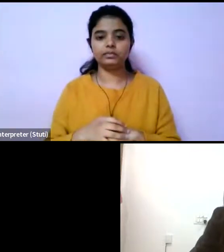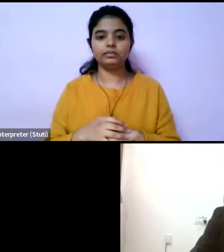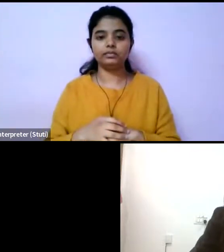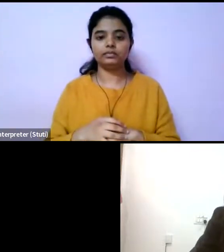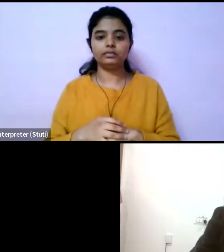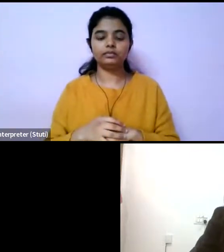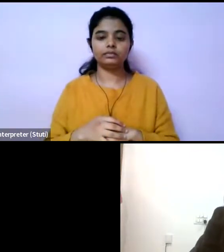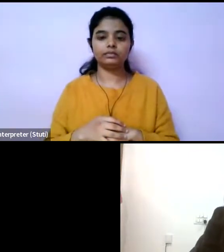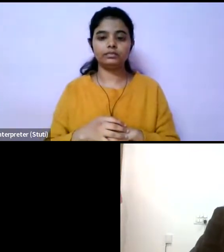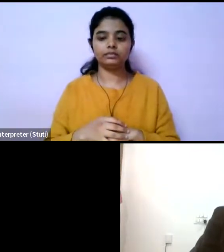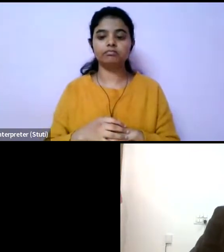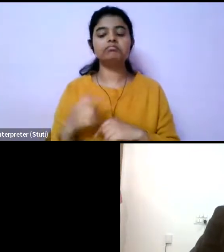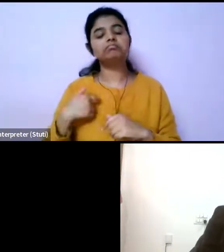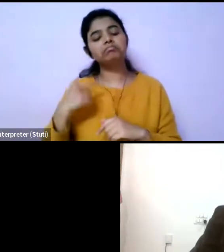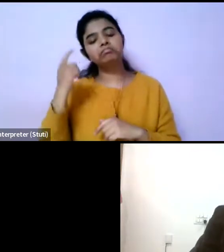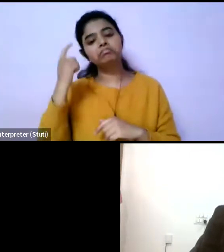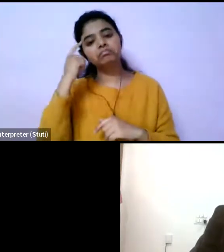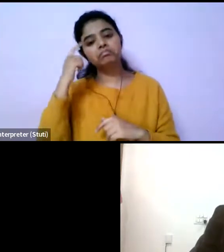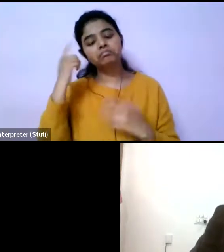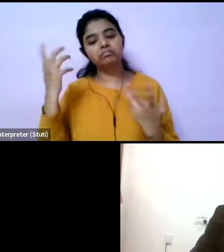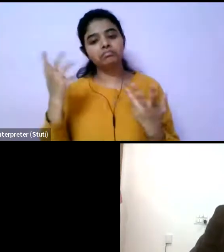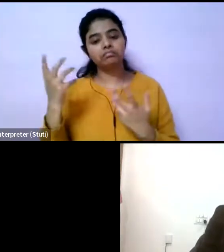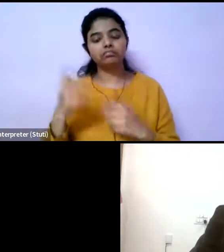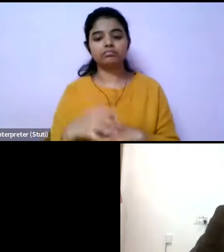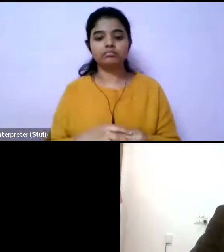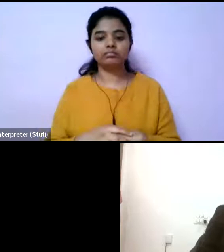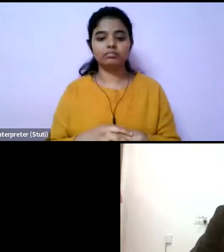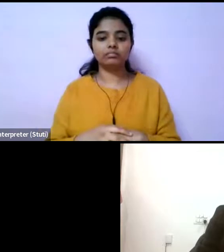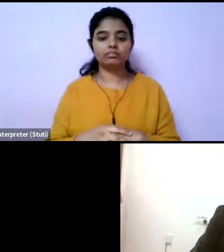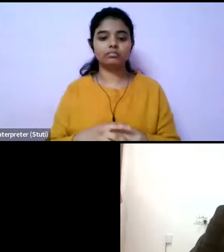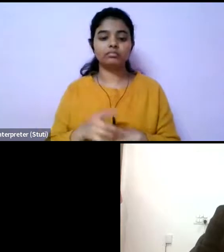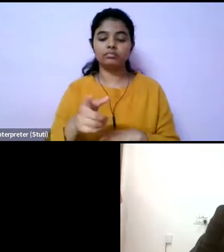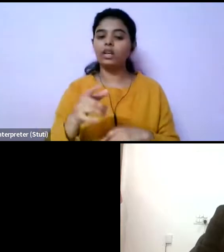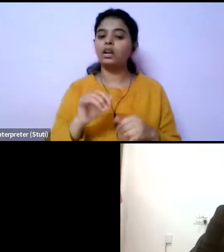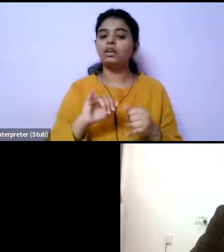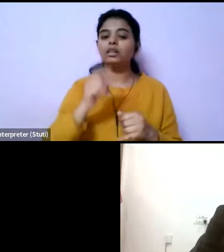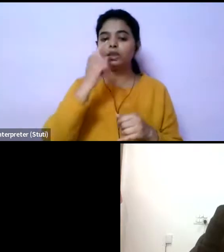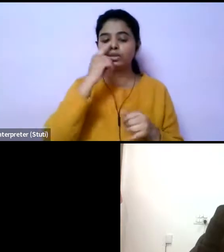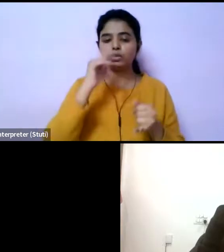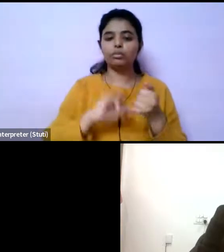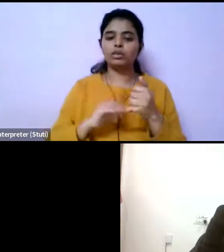there. I think Suman, you answered the question